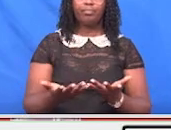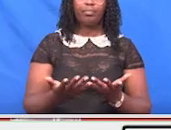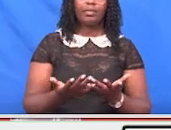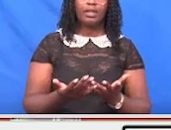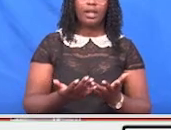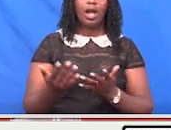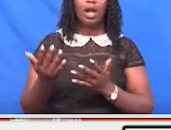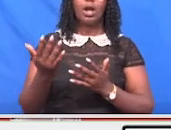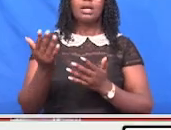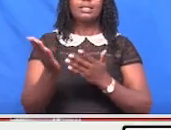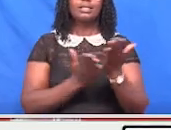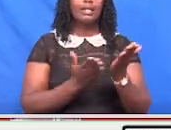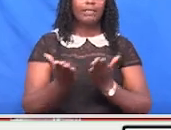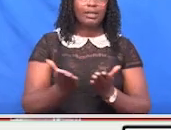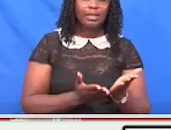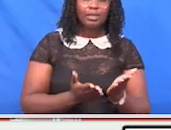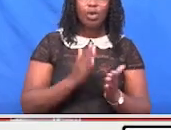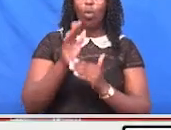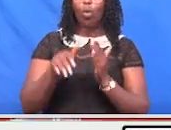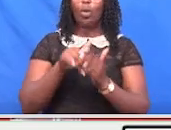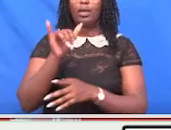kind of services, how does that work?